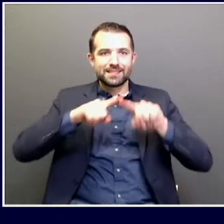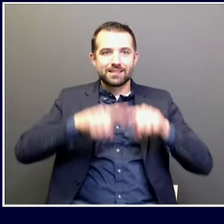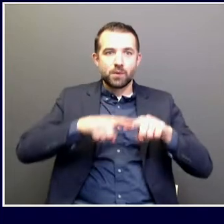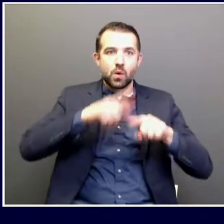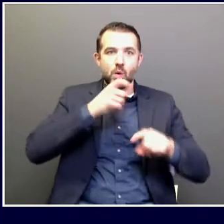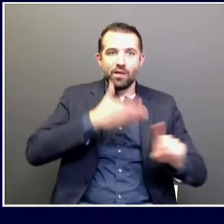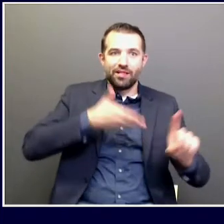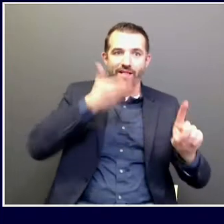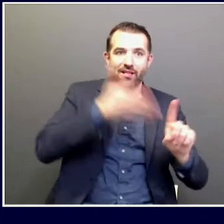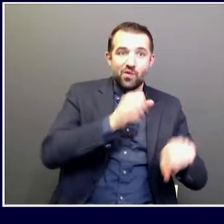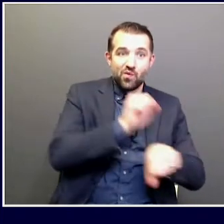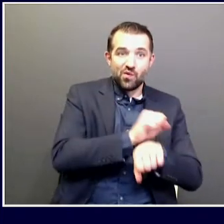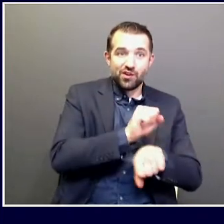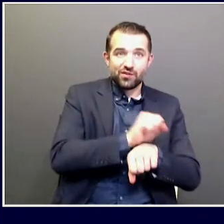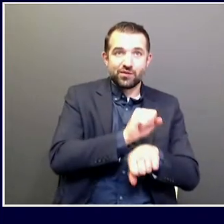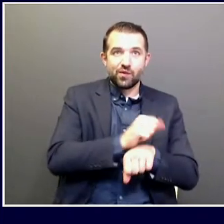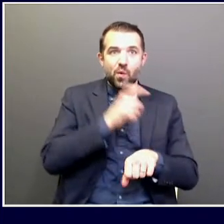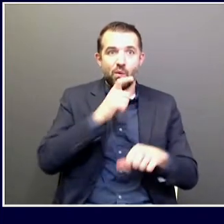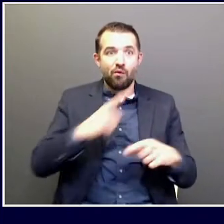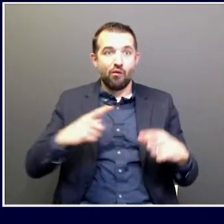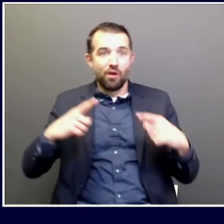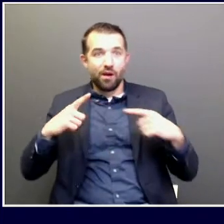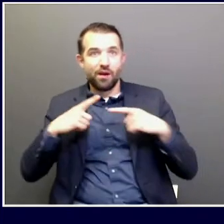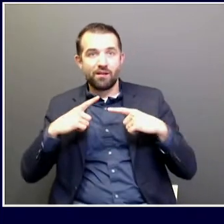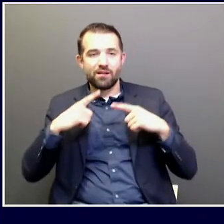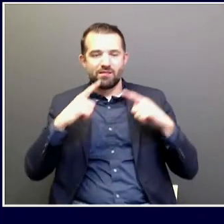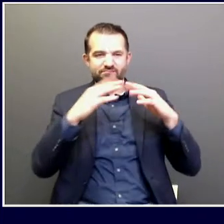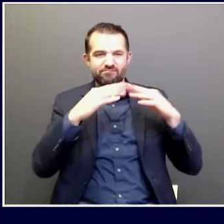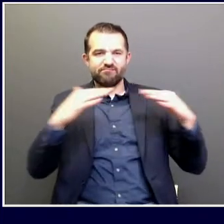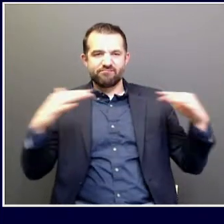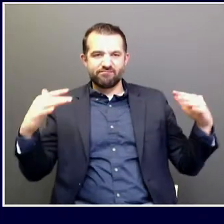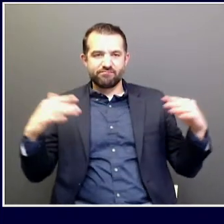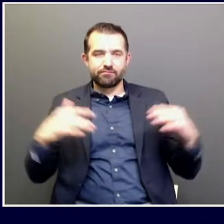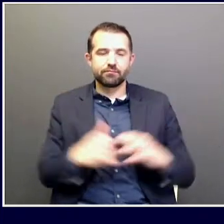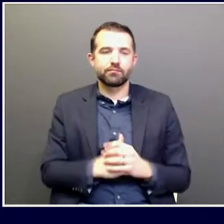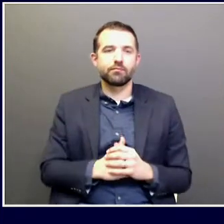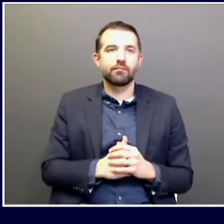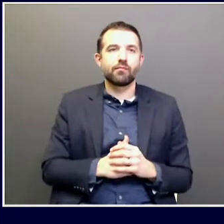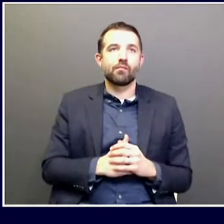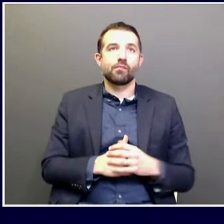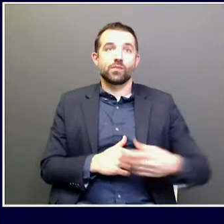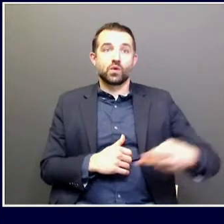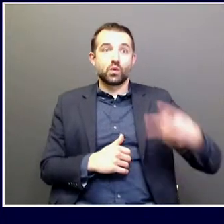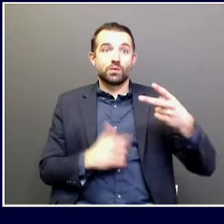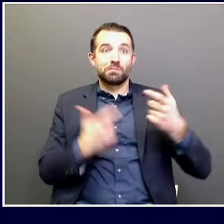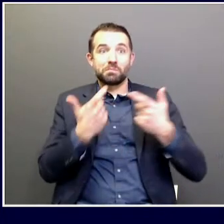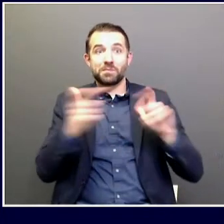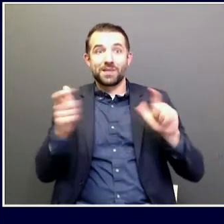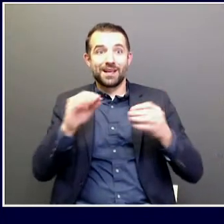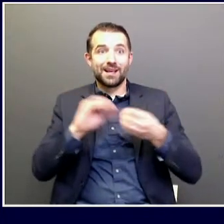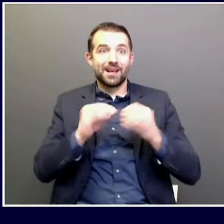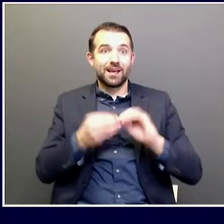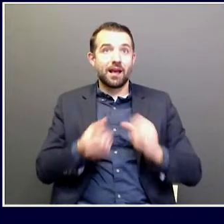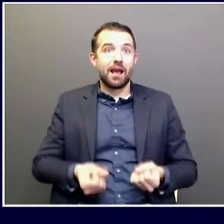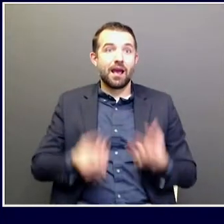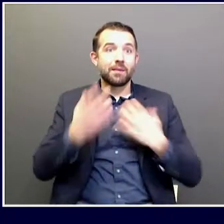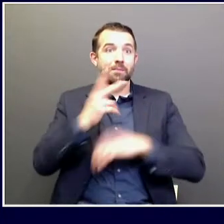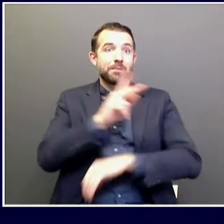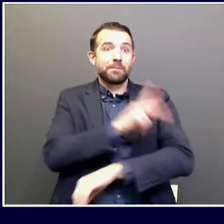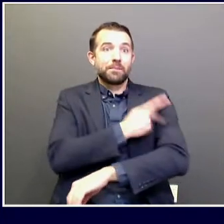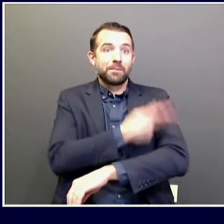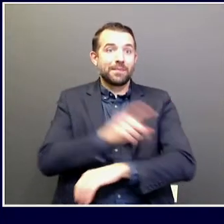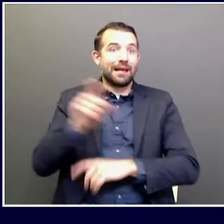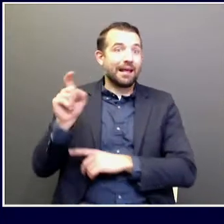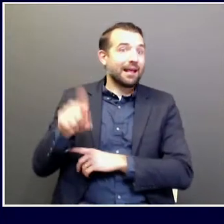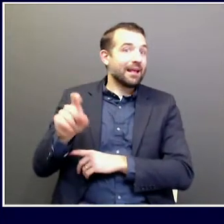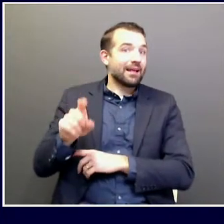things of that nature. So the key variable, the two variables driving that are how many patients are in need of a bed. And as you've